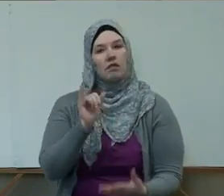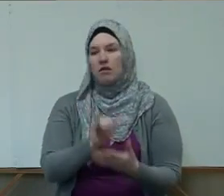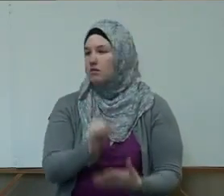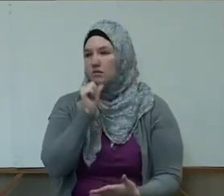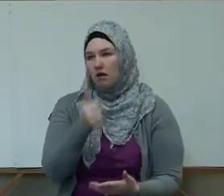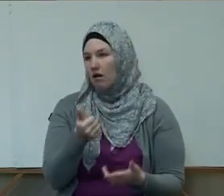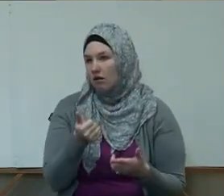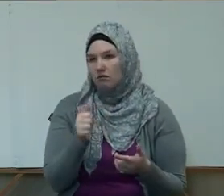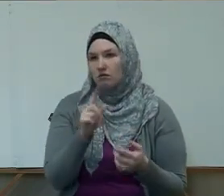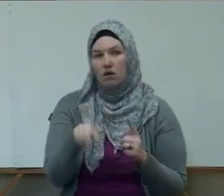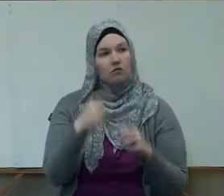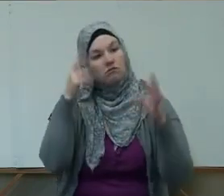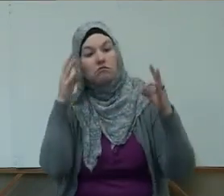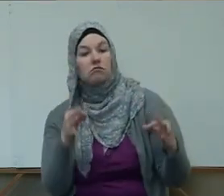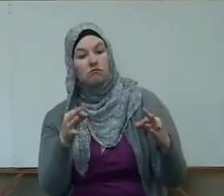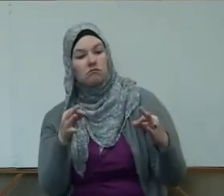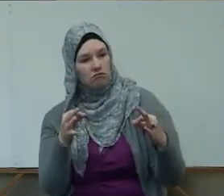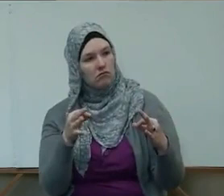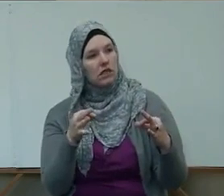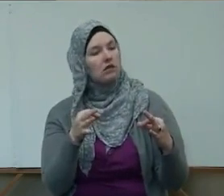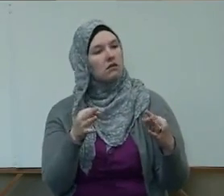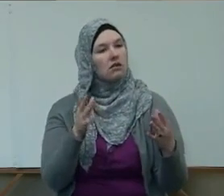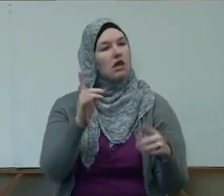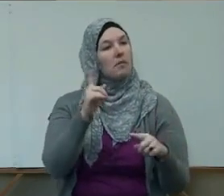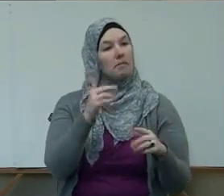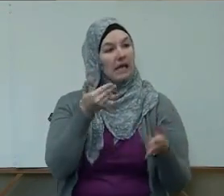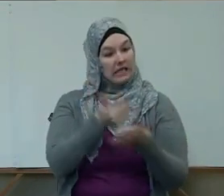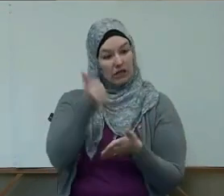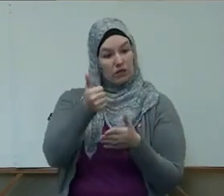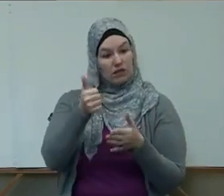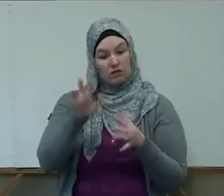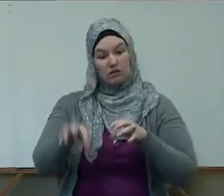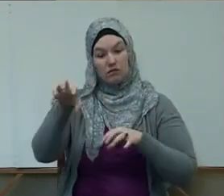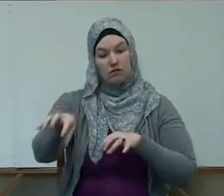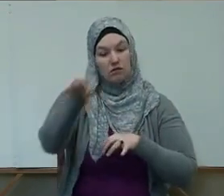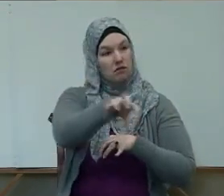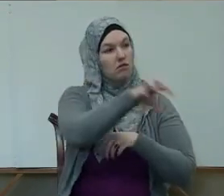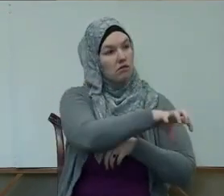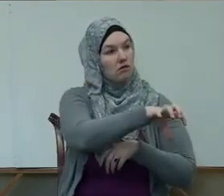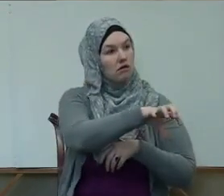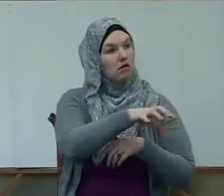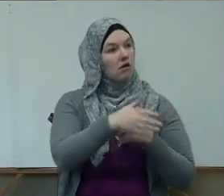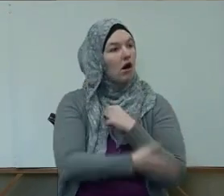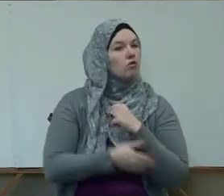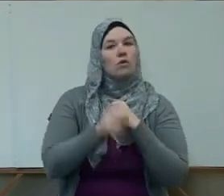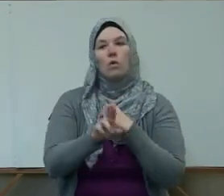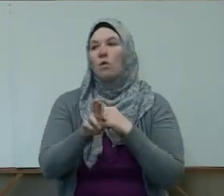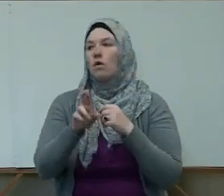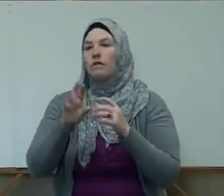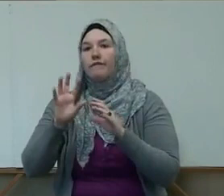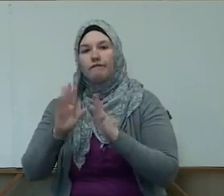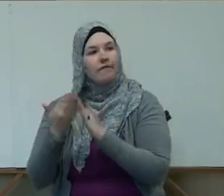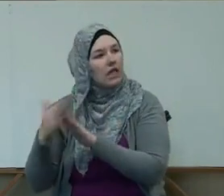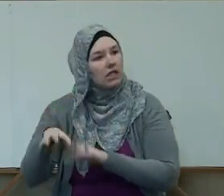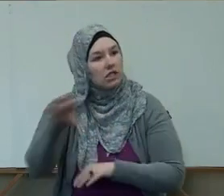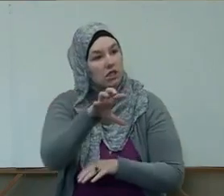incumbent on the nearest neighbor of these people to offer all the help they can.